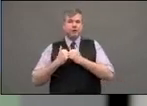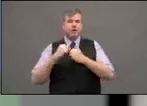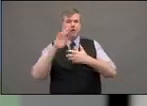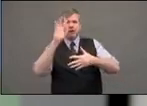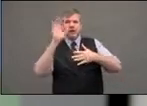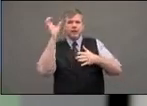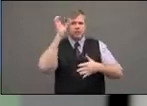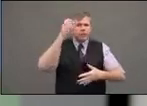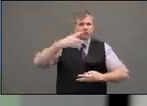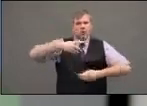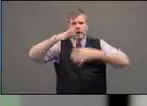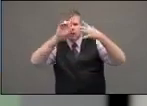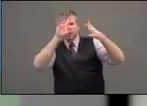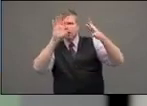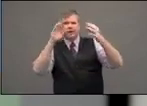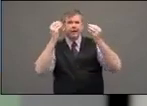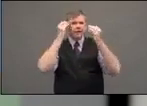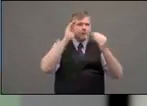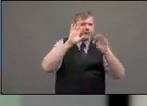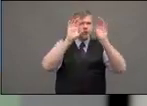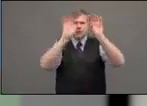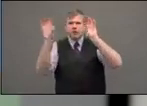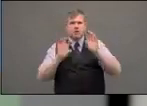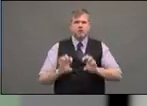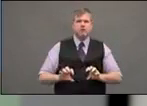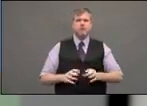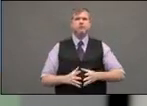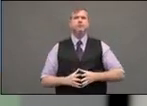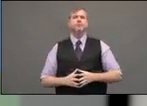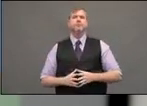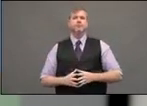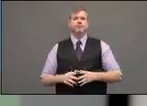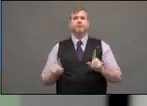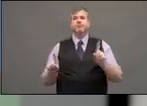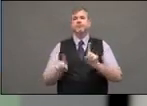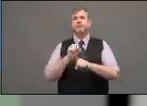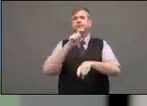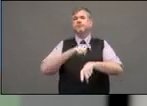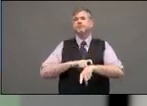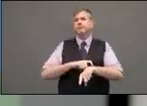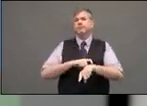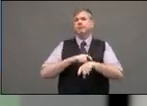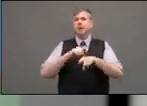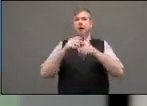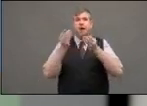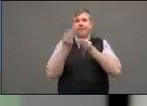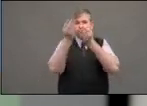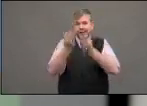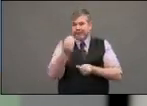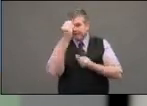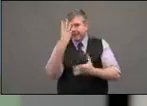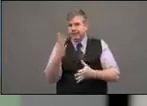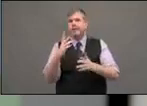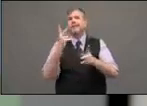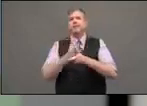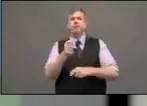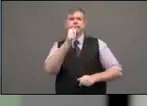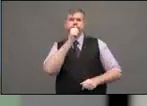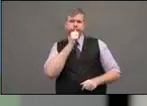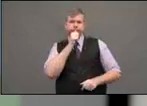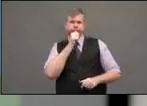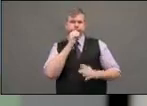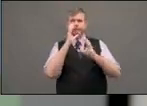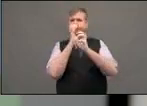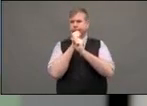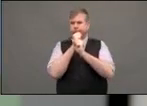do so appropriately while protecting privacy. But all of this work is done remotely from your home. So all you need is a